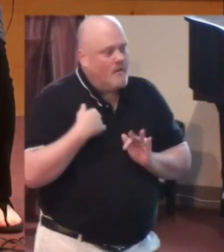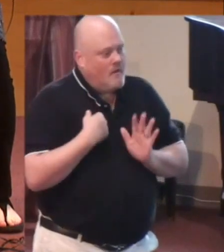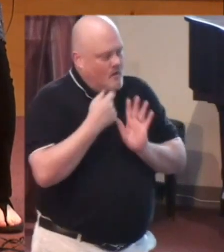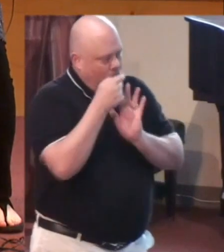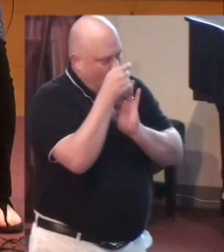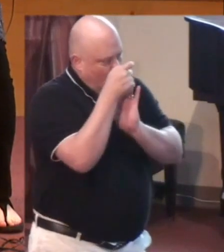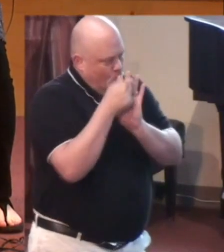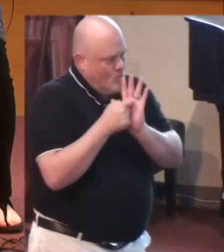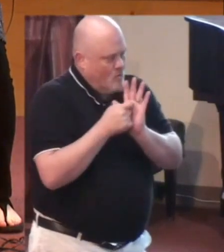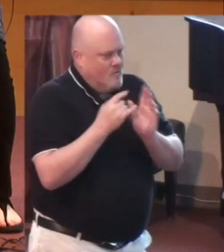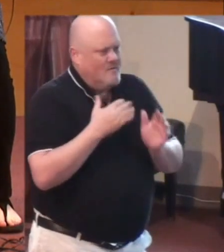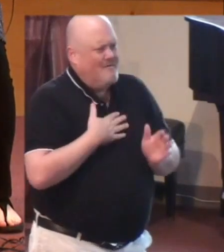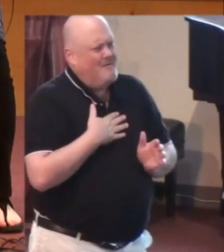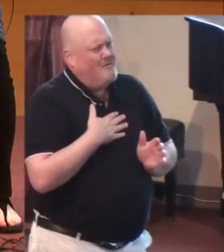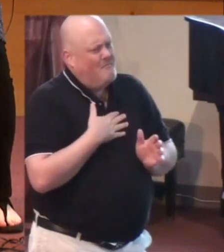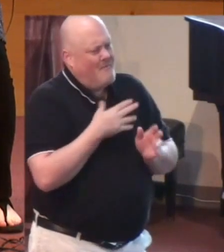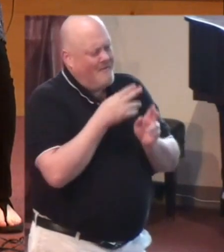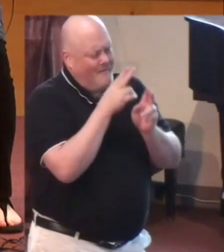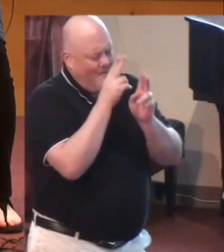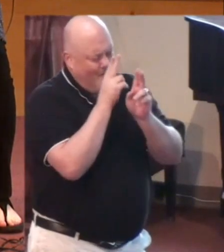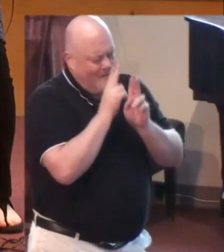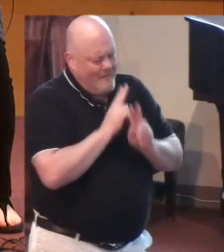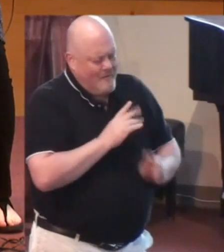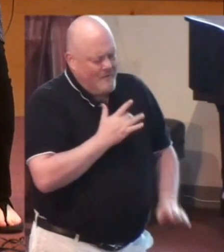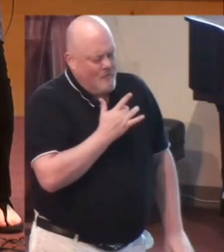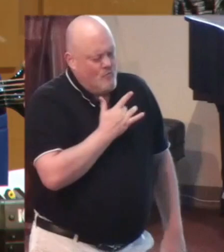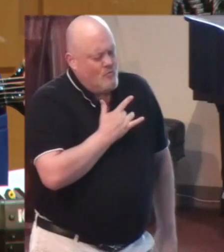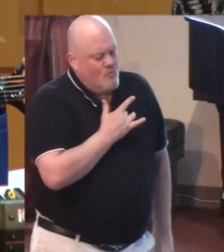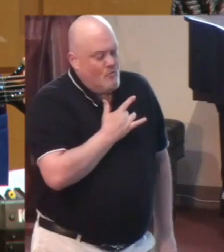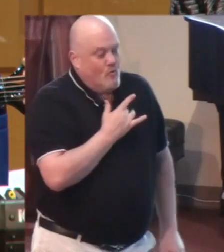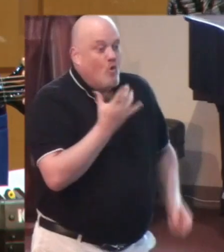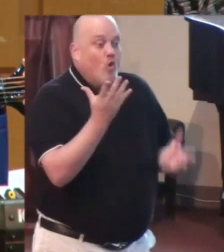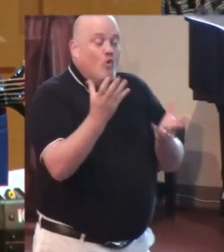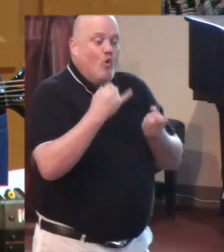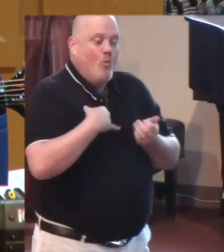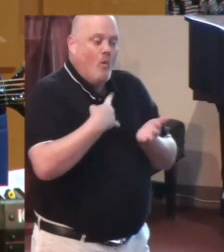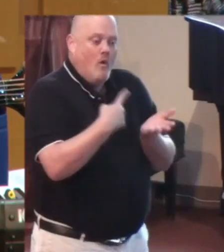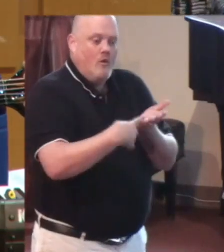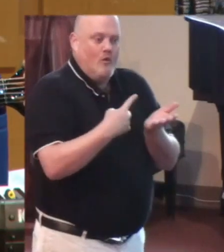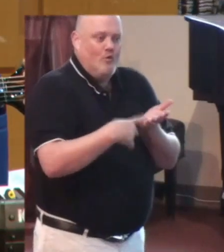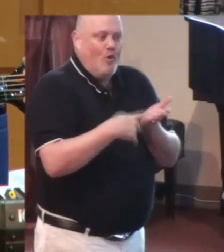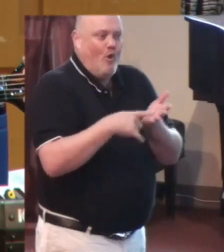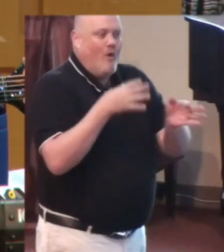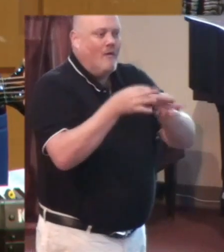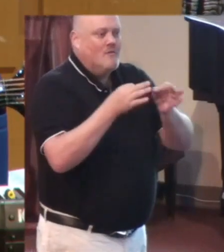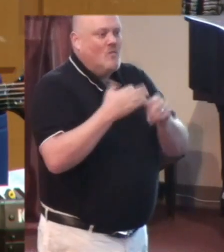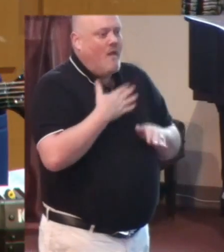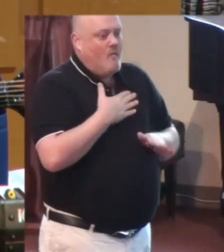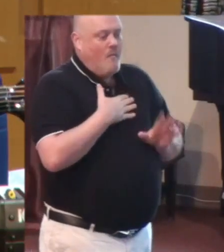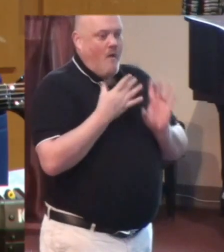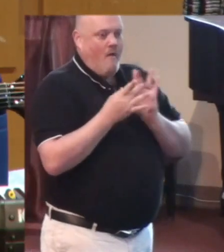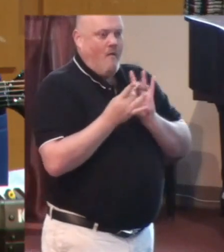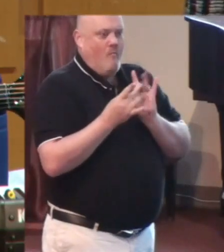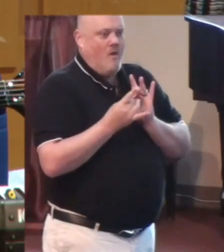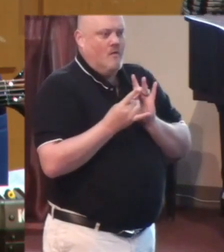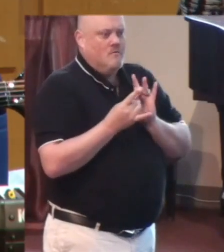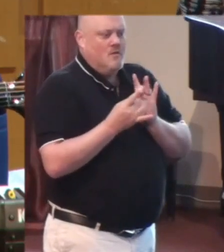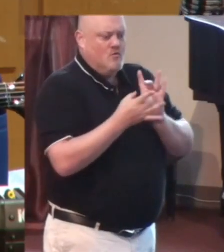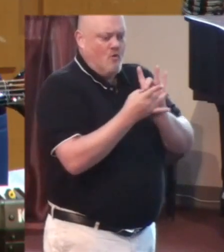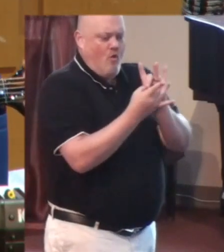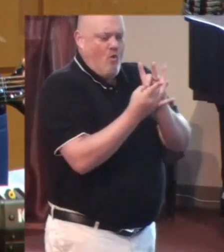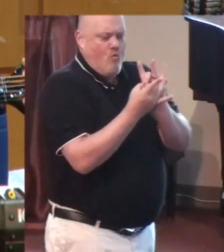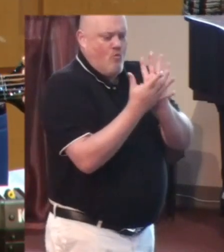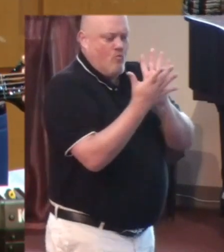us. "I'm honored," he said, "that you would want to talk about me and your musical message, about releasing that which